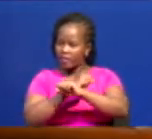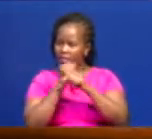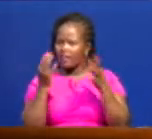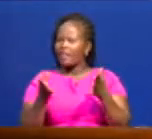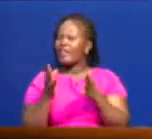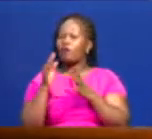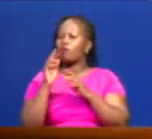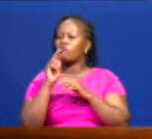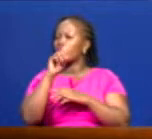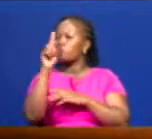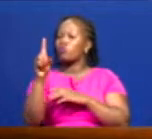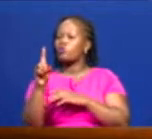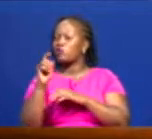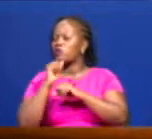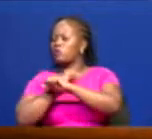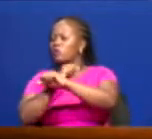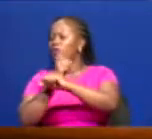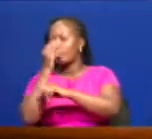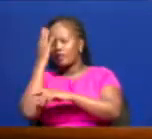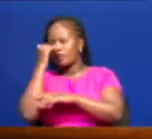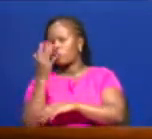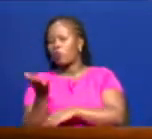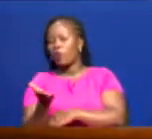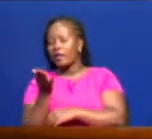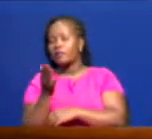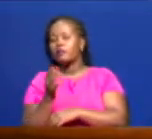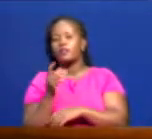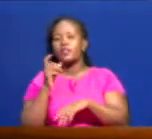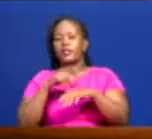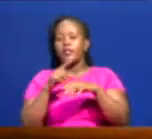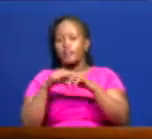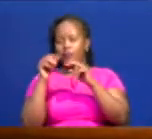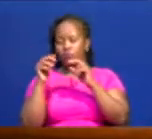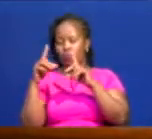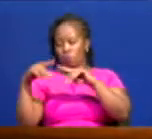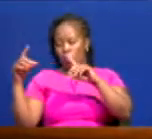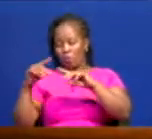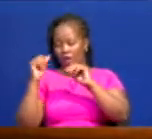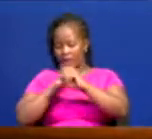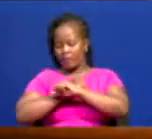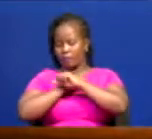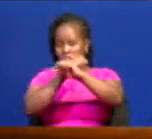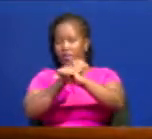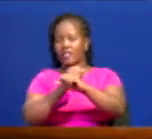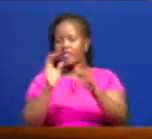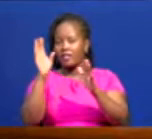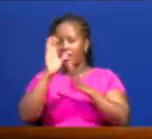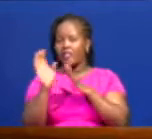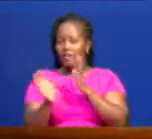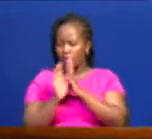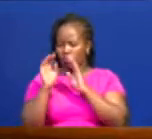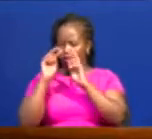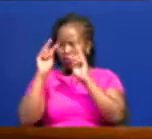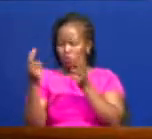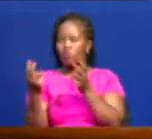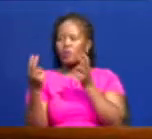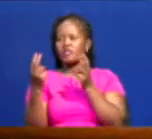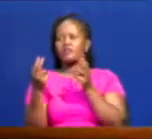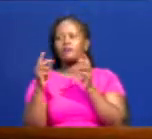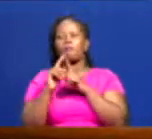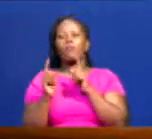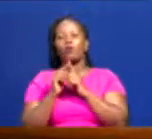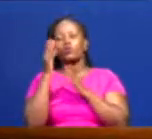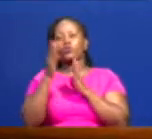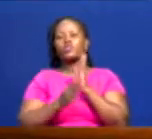protect? And the only time the word protect is used in the Constitution is in that particular clause. Even in clause